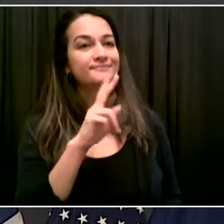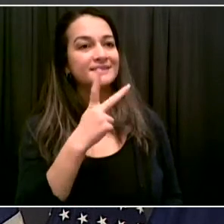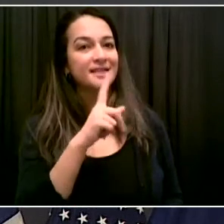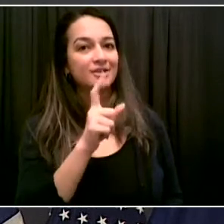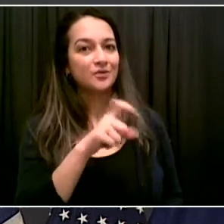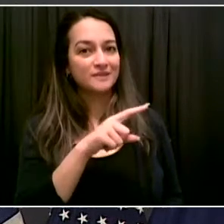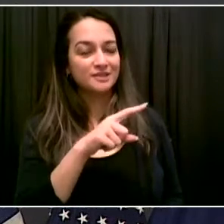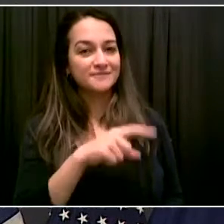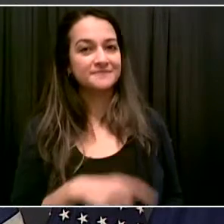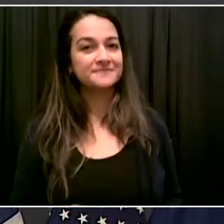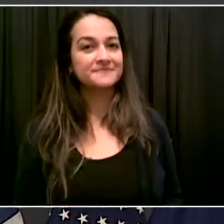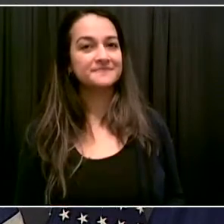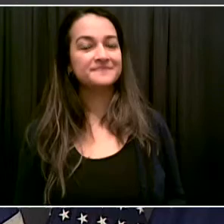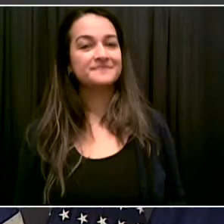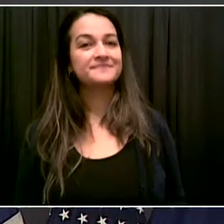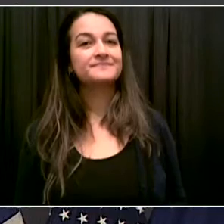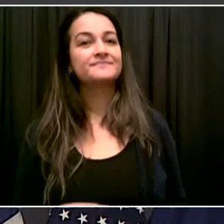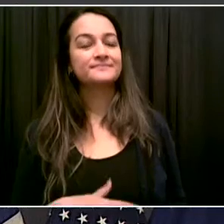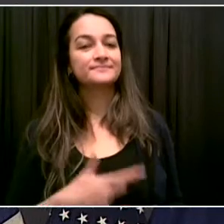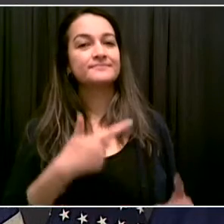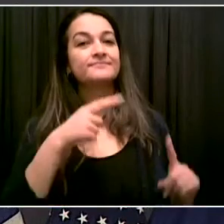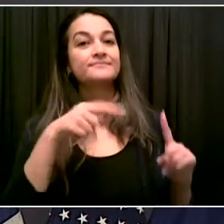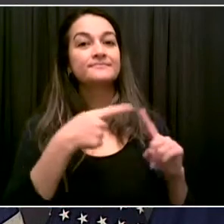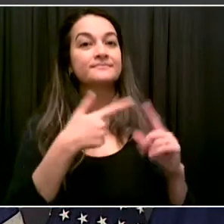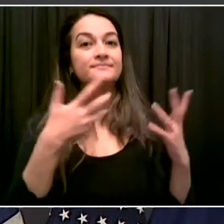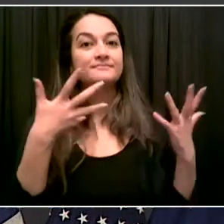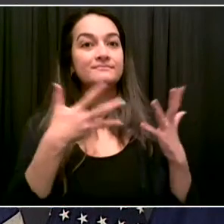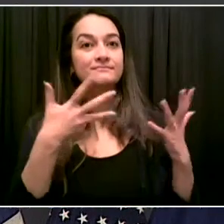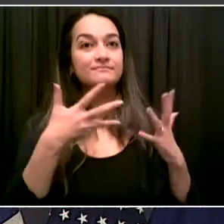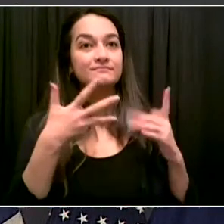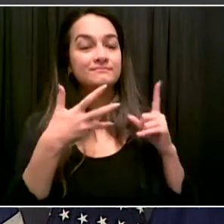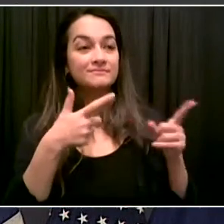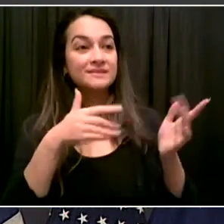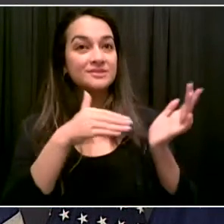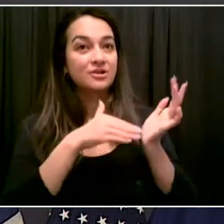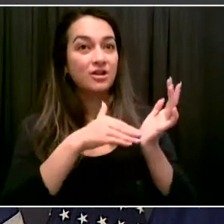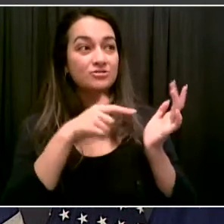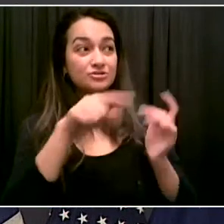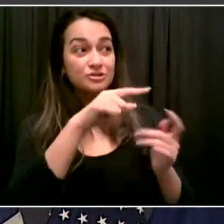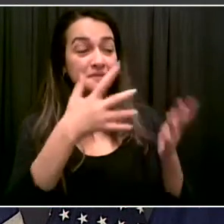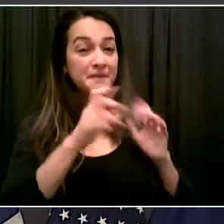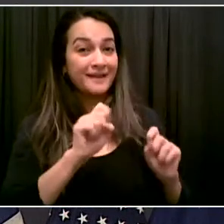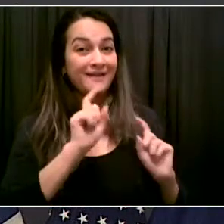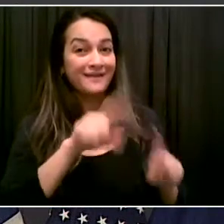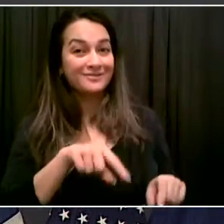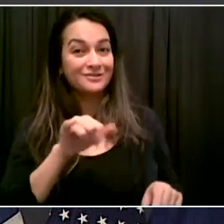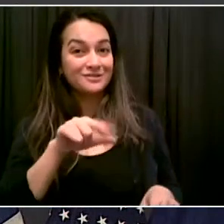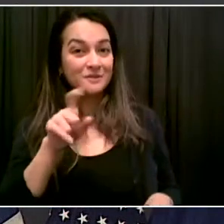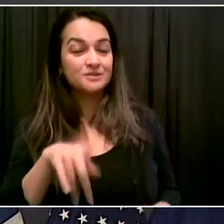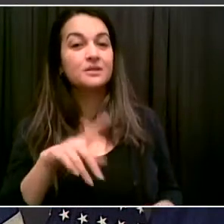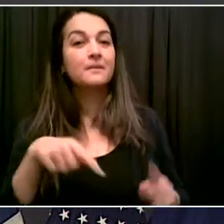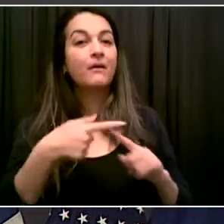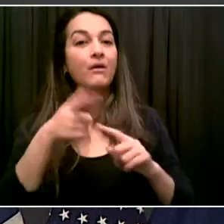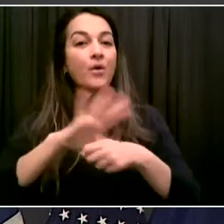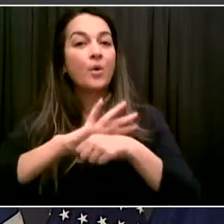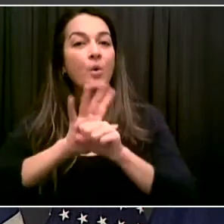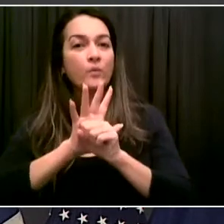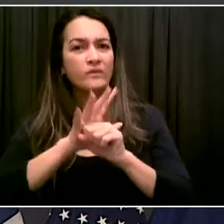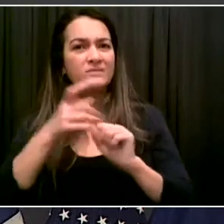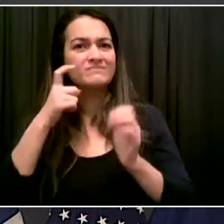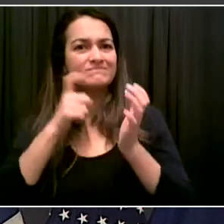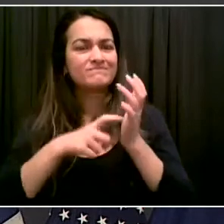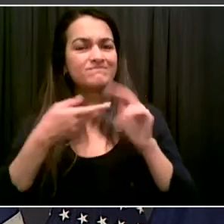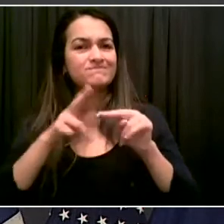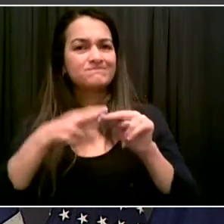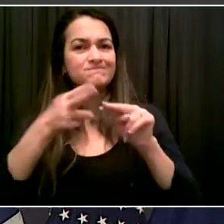to get some of the health professionals' perspective. With cases rising and the deadline for students to be fully vaccinated by the time school